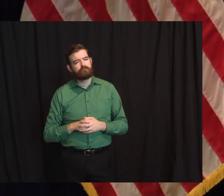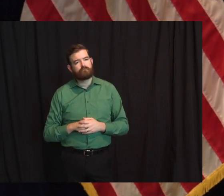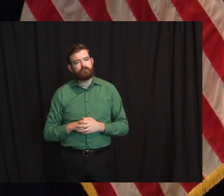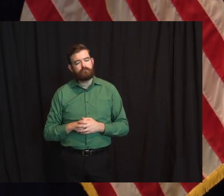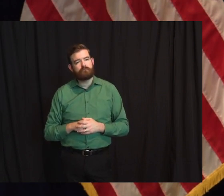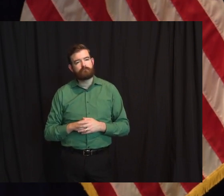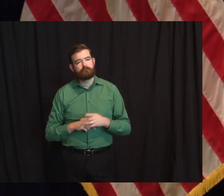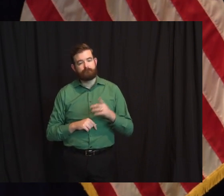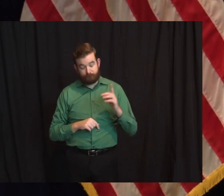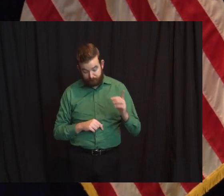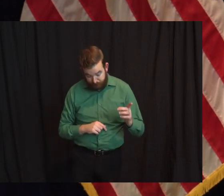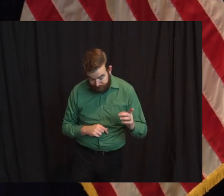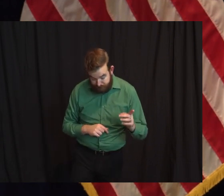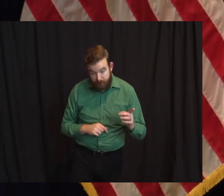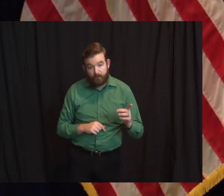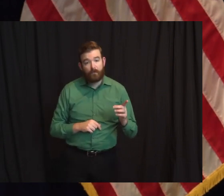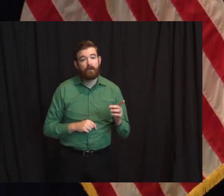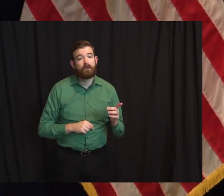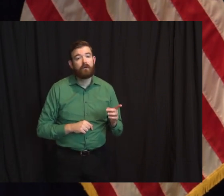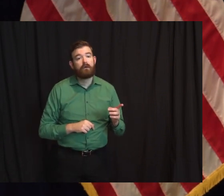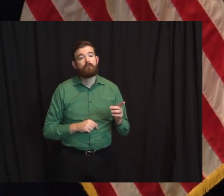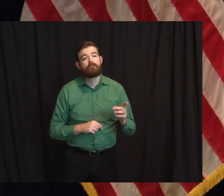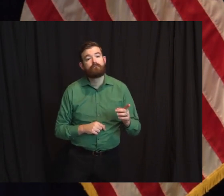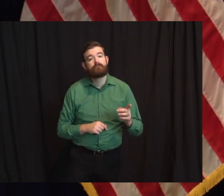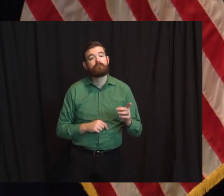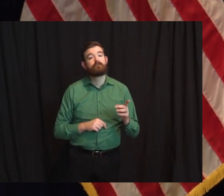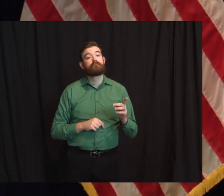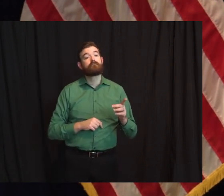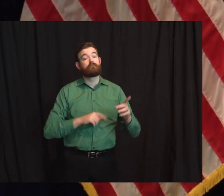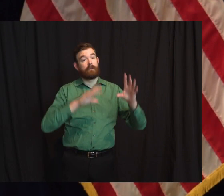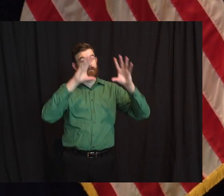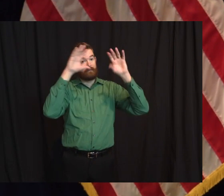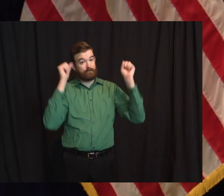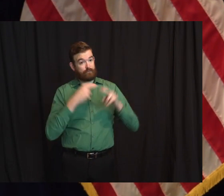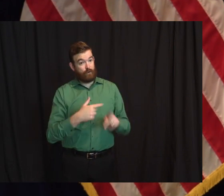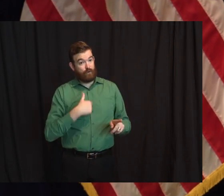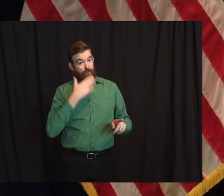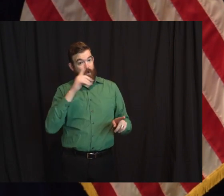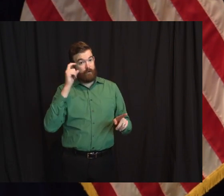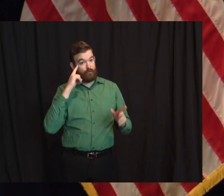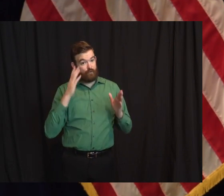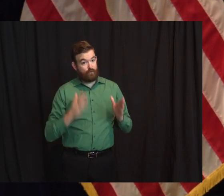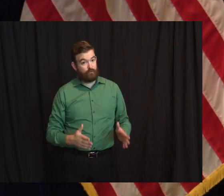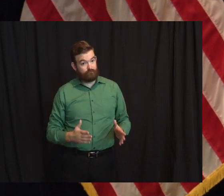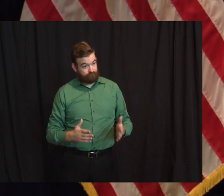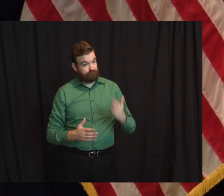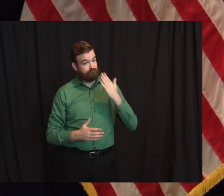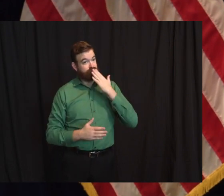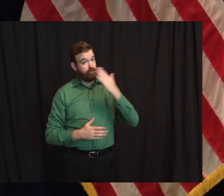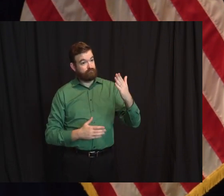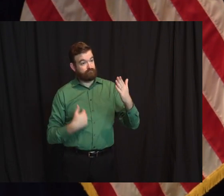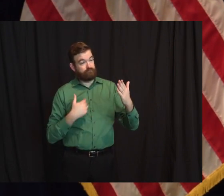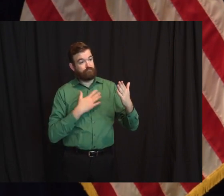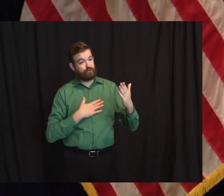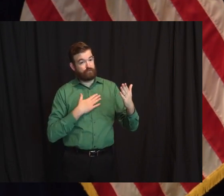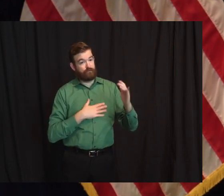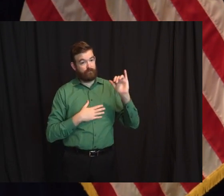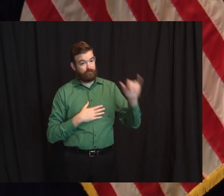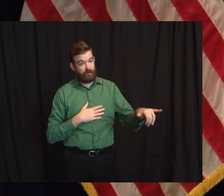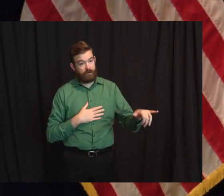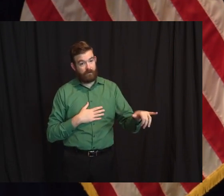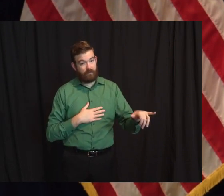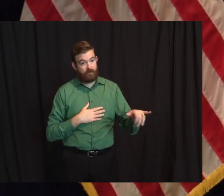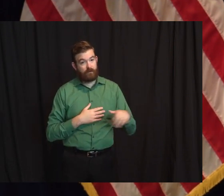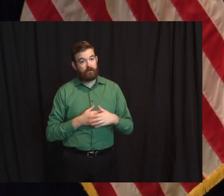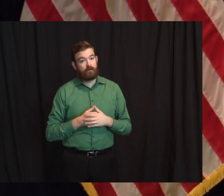Charlie, I appreciate the fact the president said that. I don't know enough to analyze the operations from within their administration,